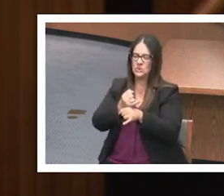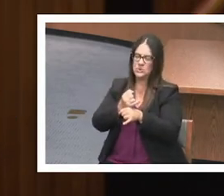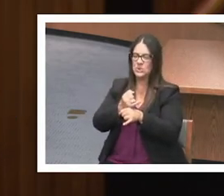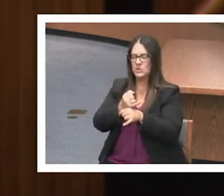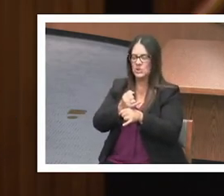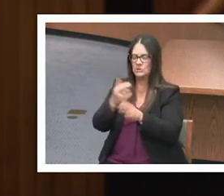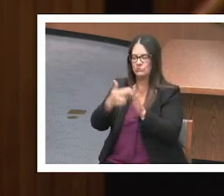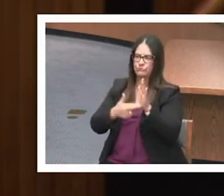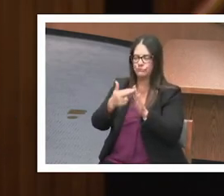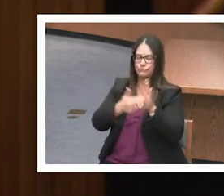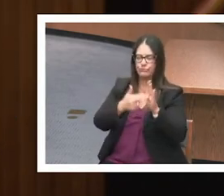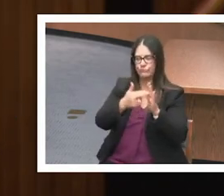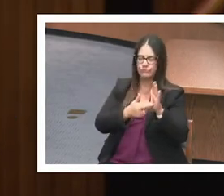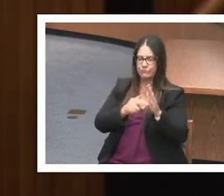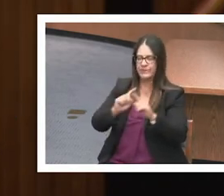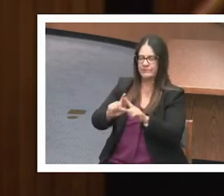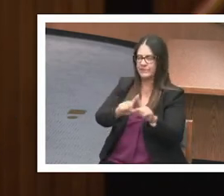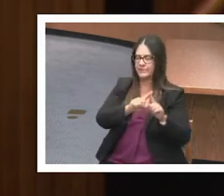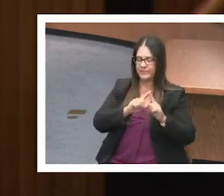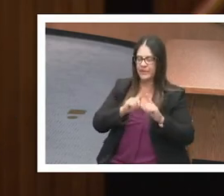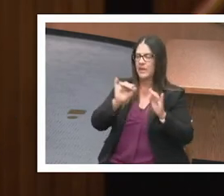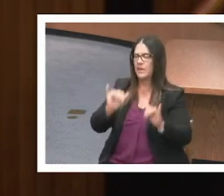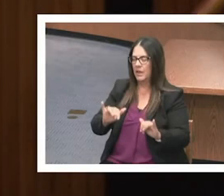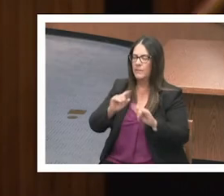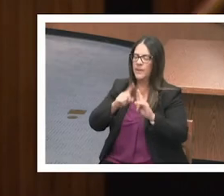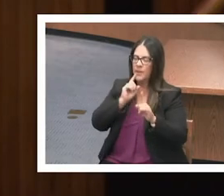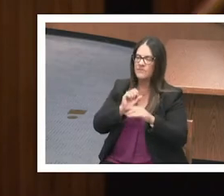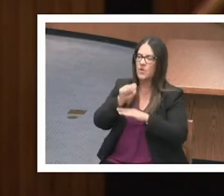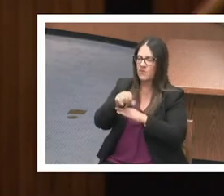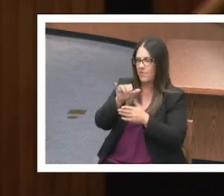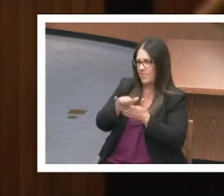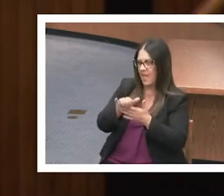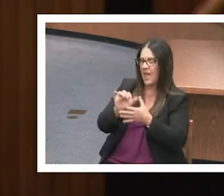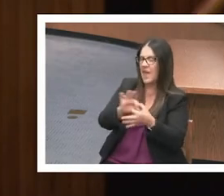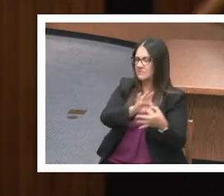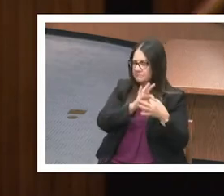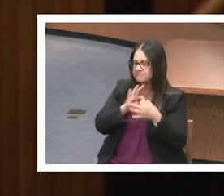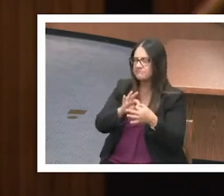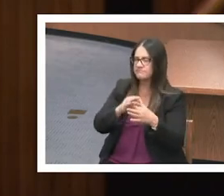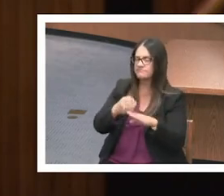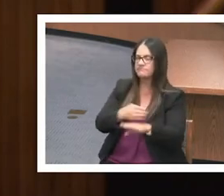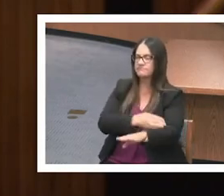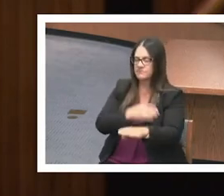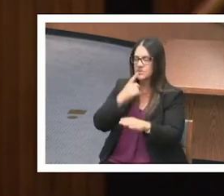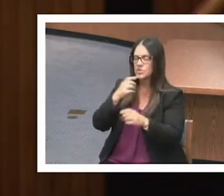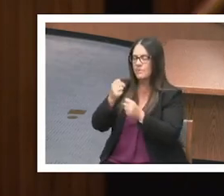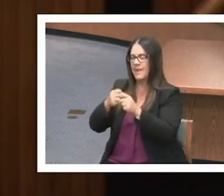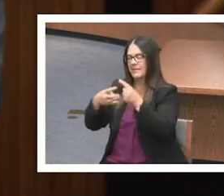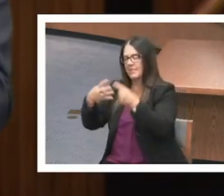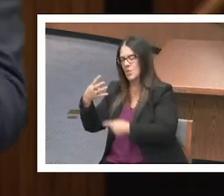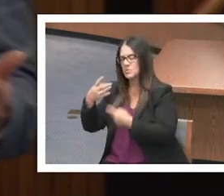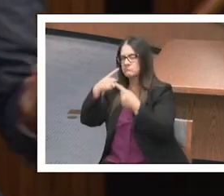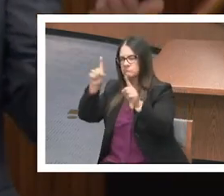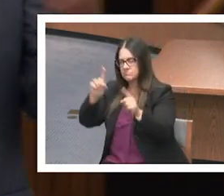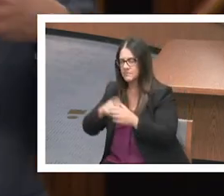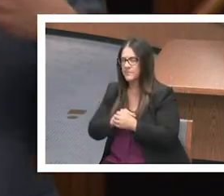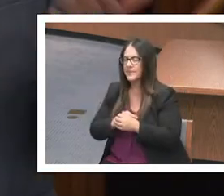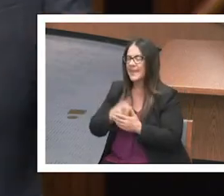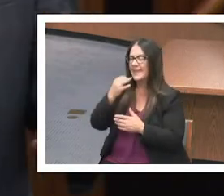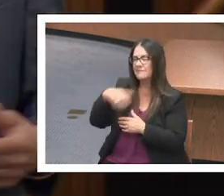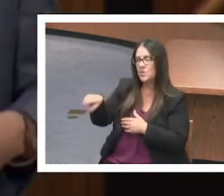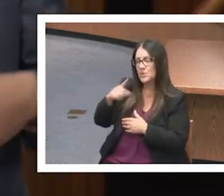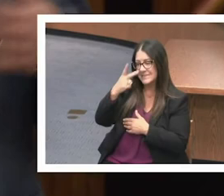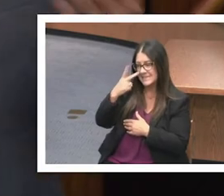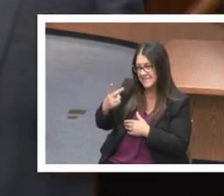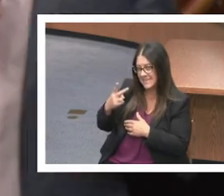working to overcome it. I would say, whether it's Surfrider, in your work on oceans and coasts or other organizations, if you see an